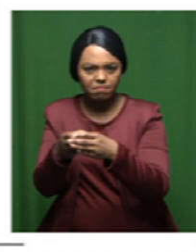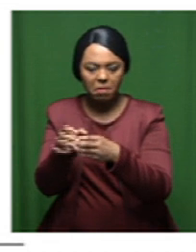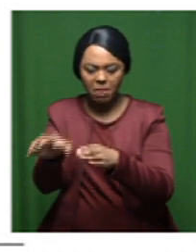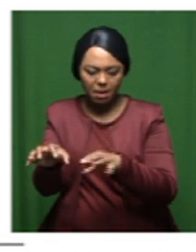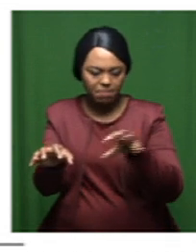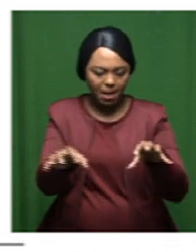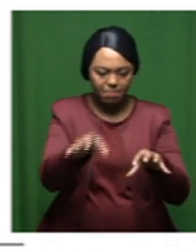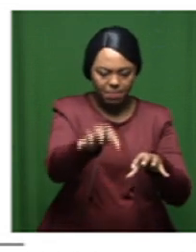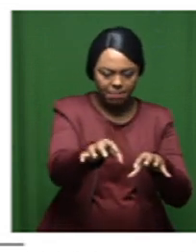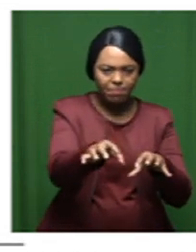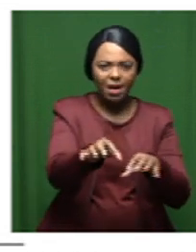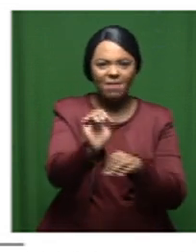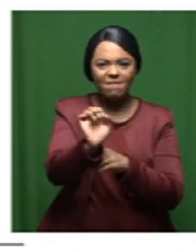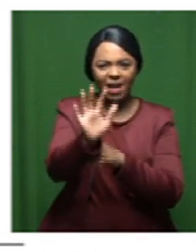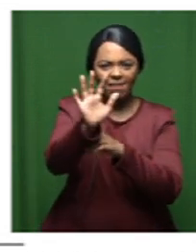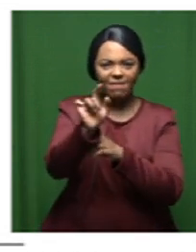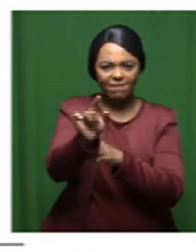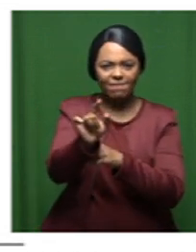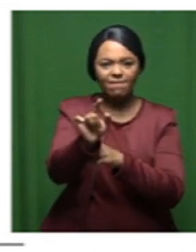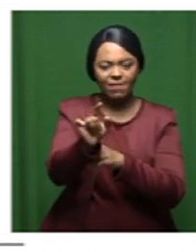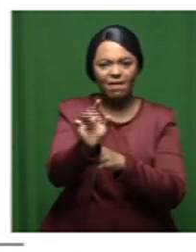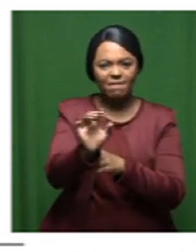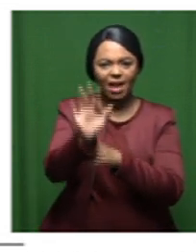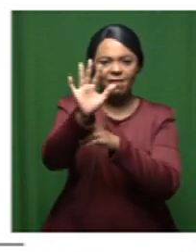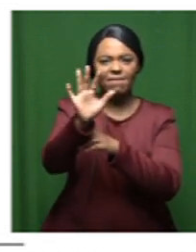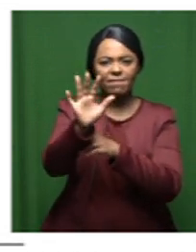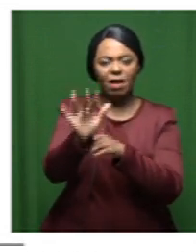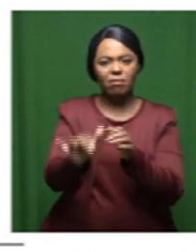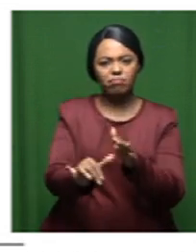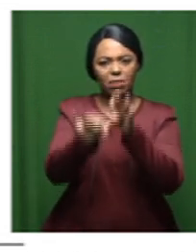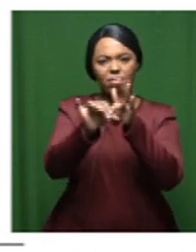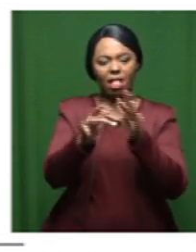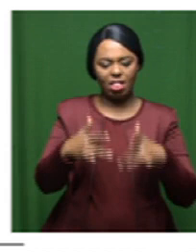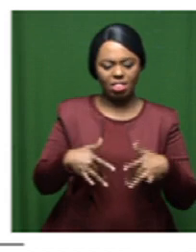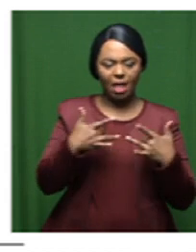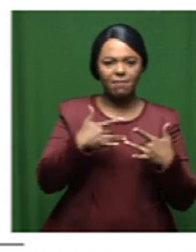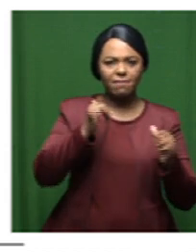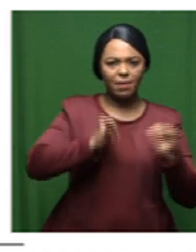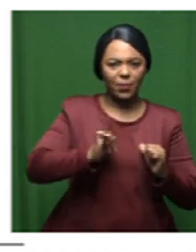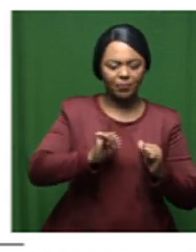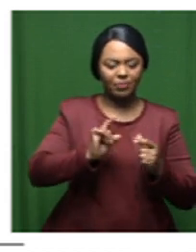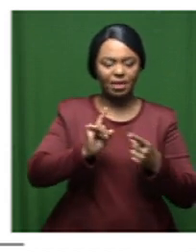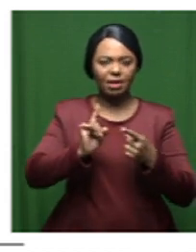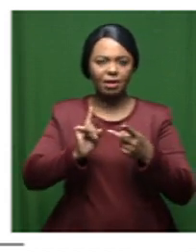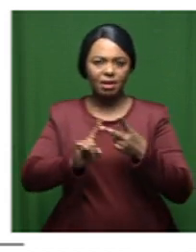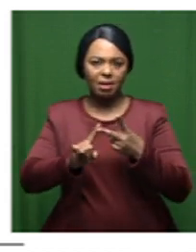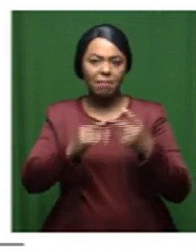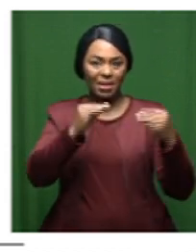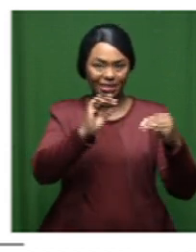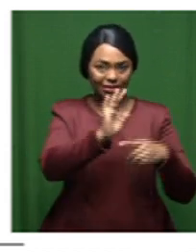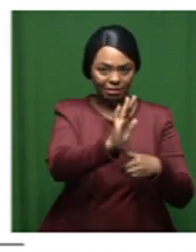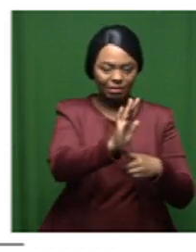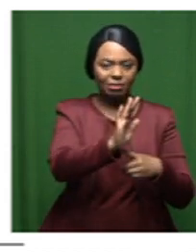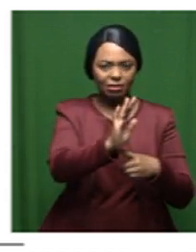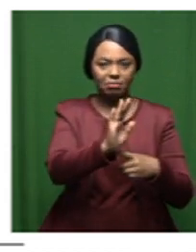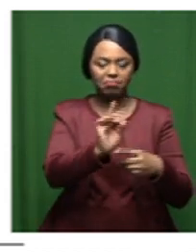revenue streams into 5 broad categories. Which are live performance revenue. That's the